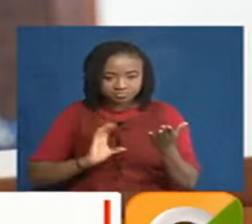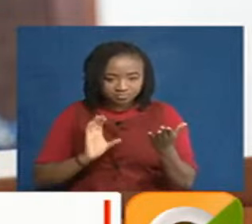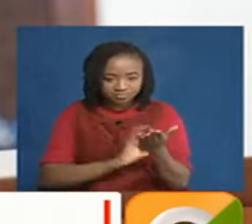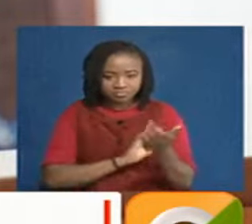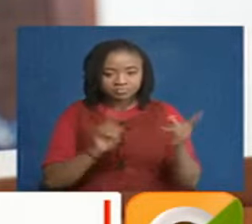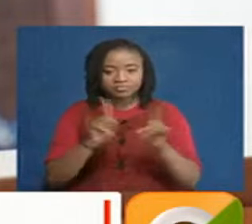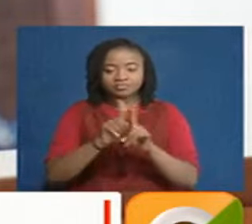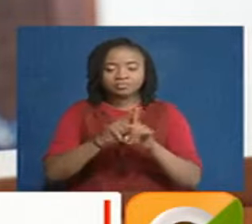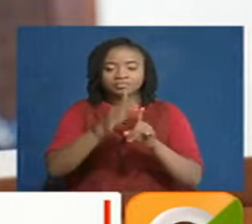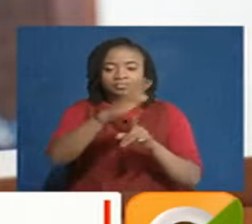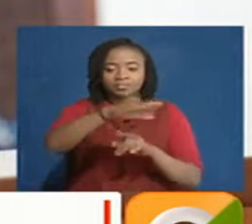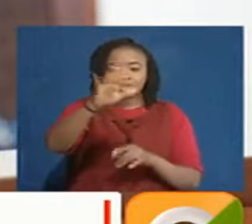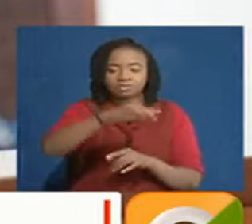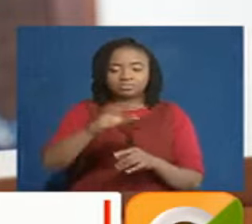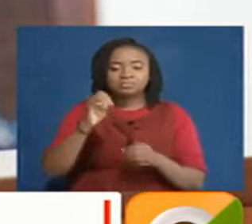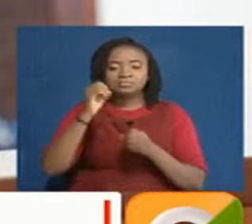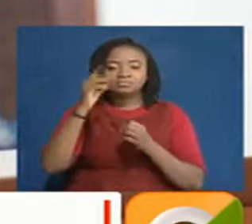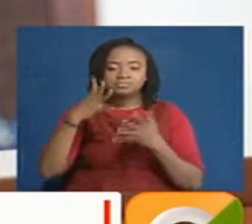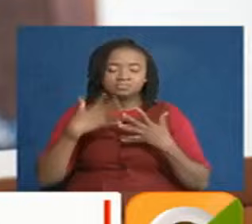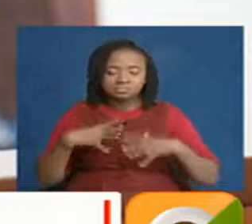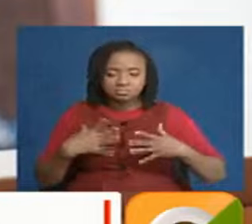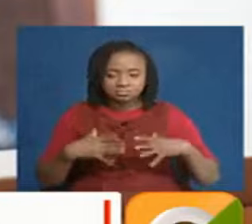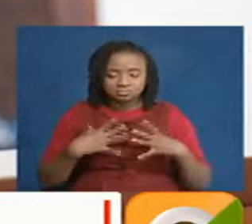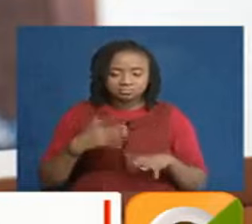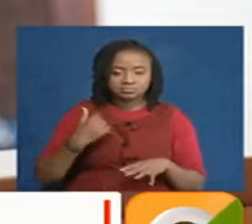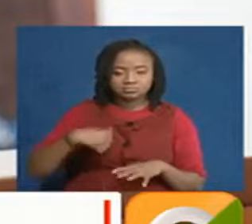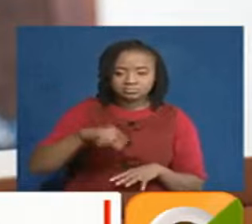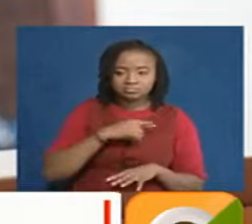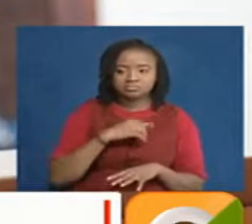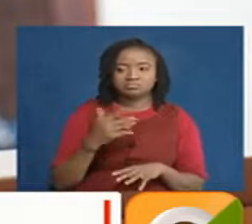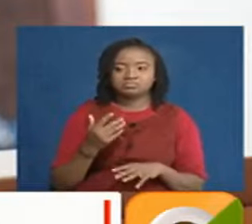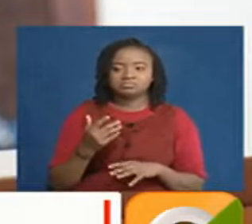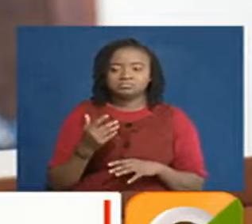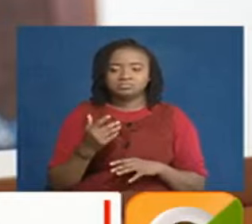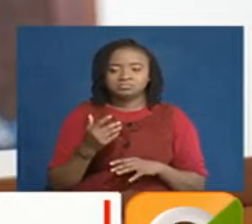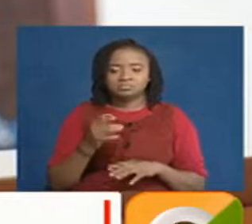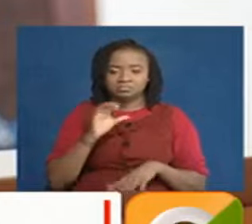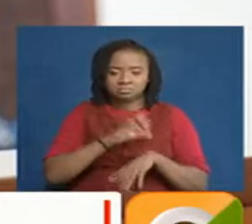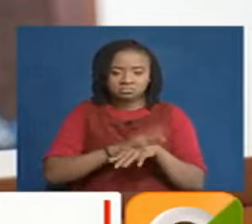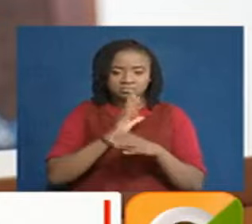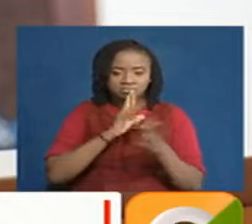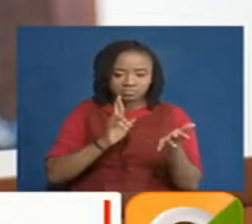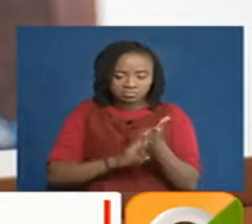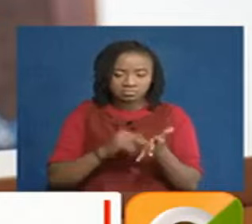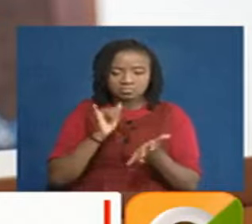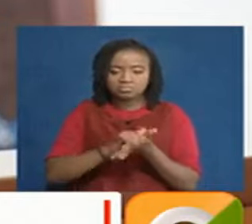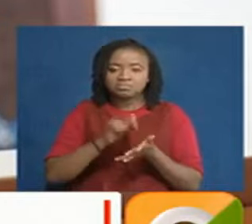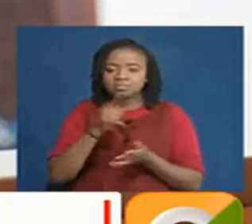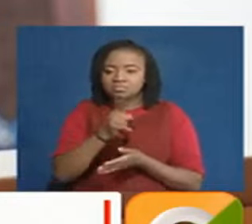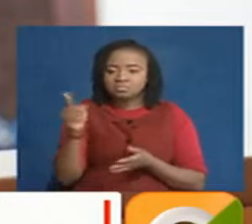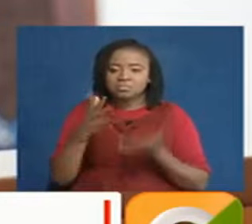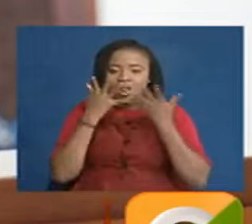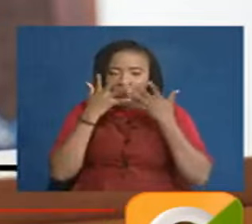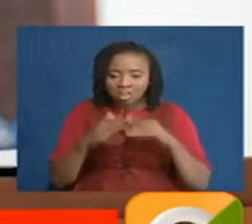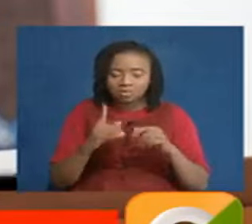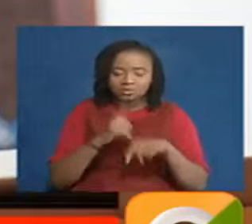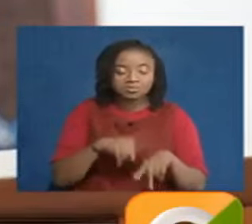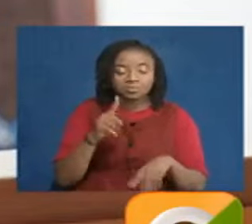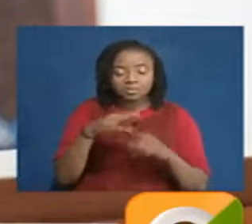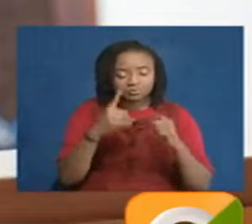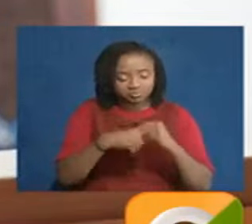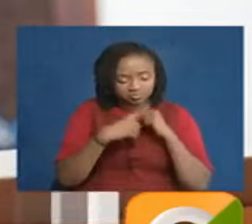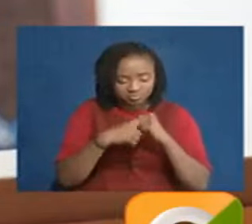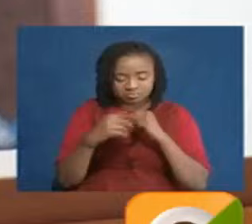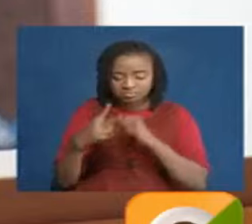how many people were reported missing during the